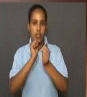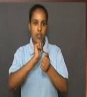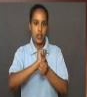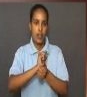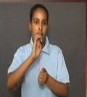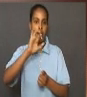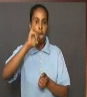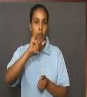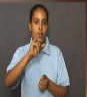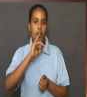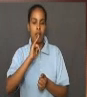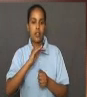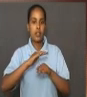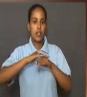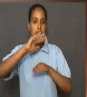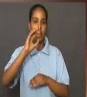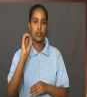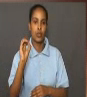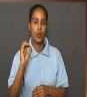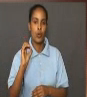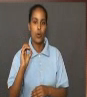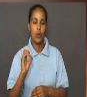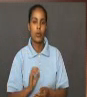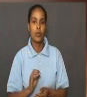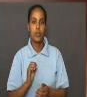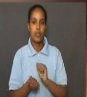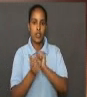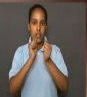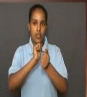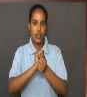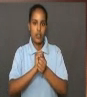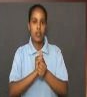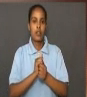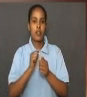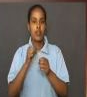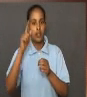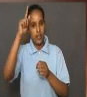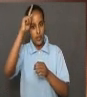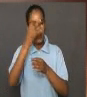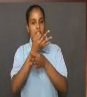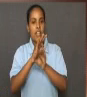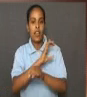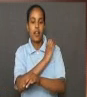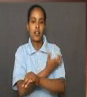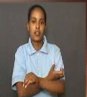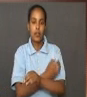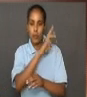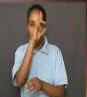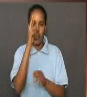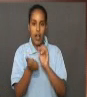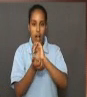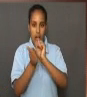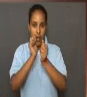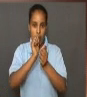in entropy is greater than 0, the change in Gibbs free energy